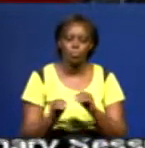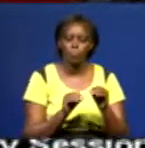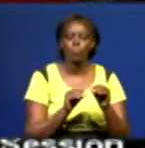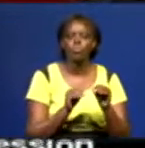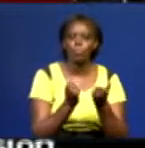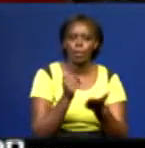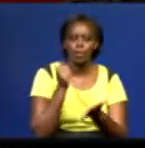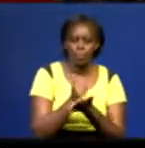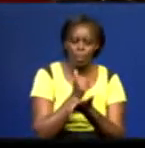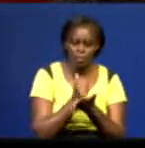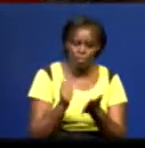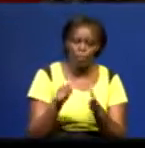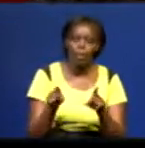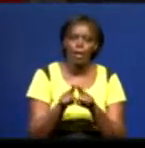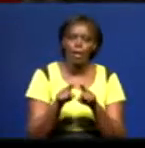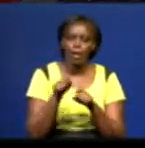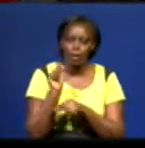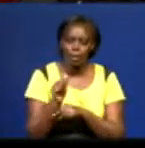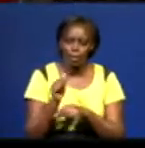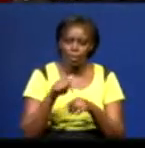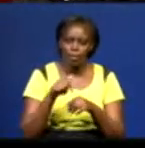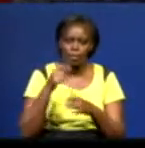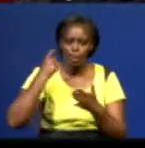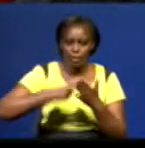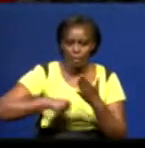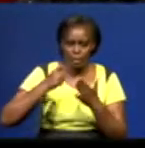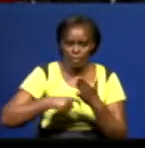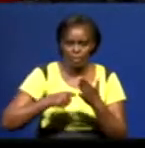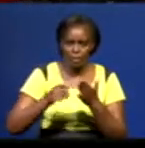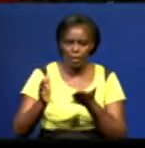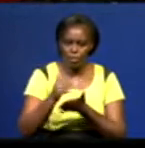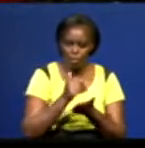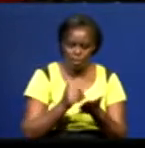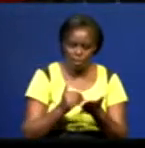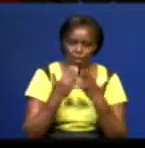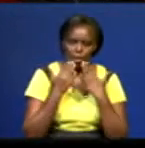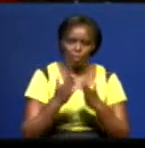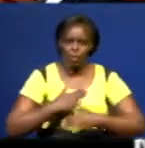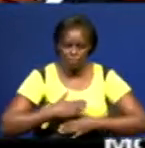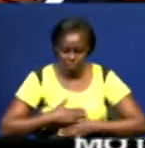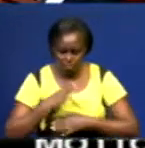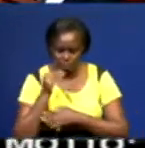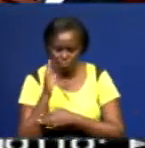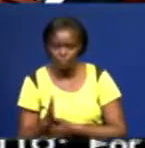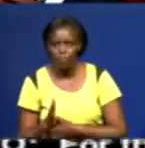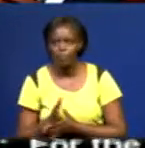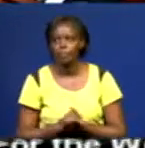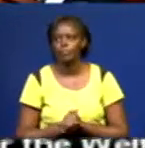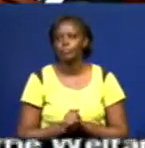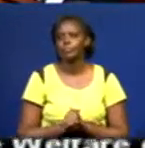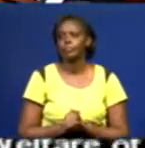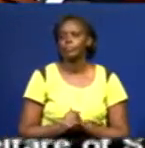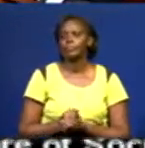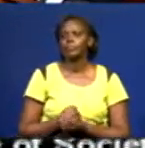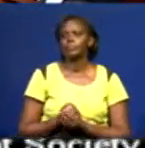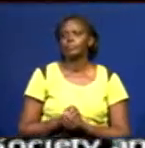need a passport, and this is from the taxes that we shall collect. Thank you, Honorable.